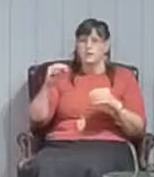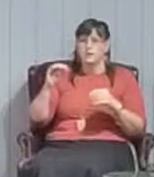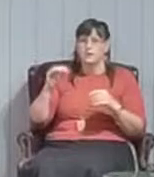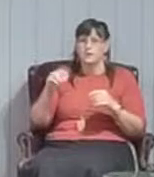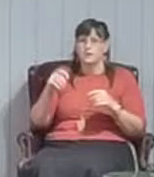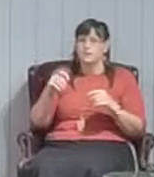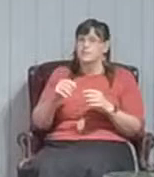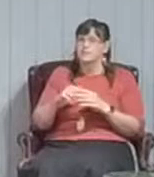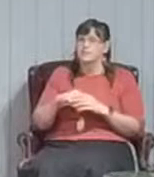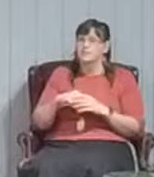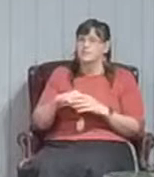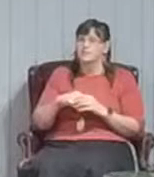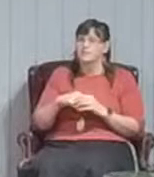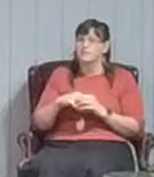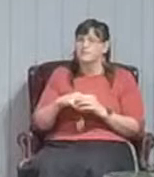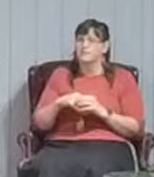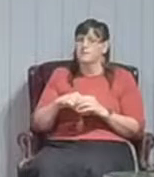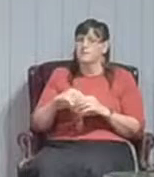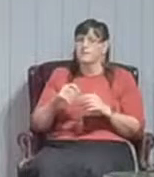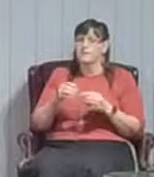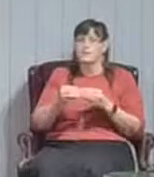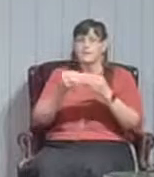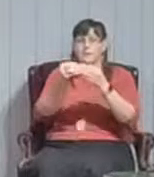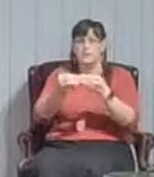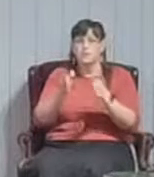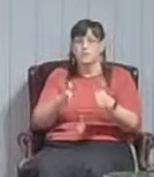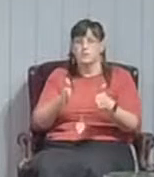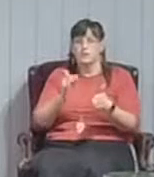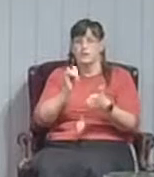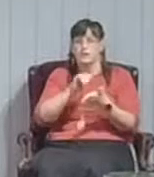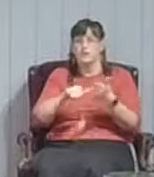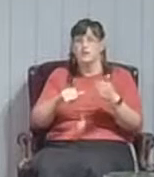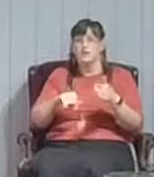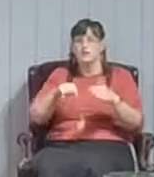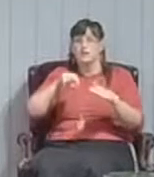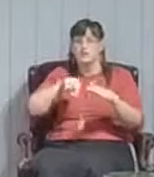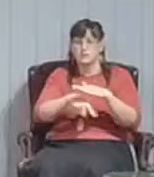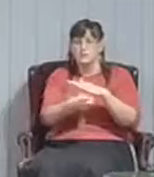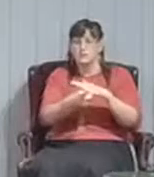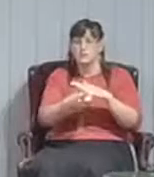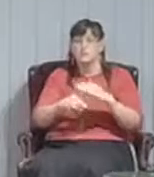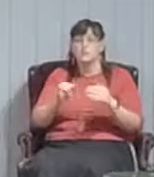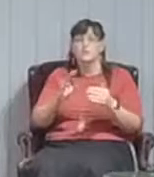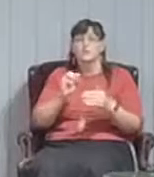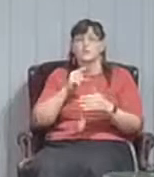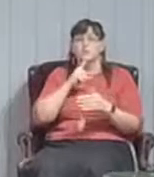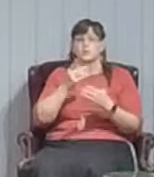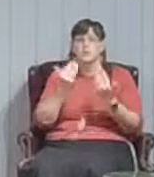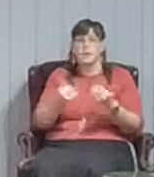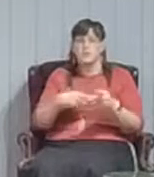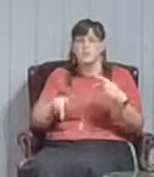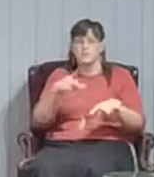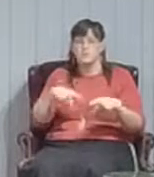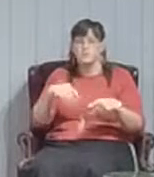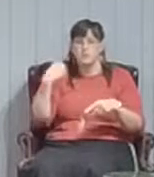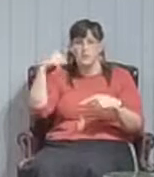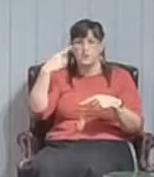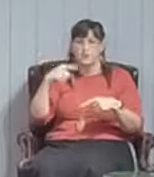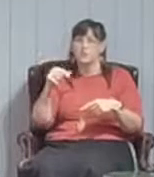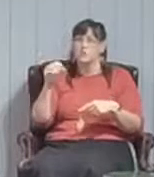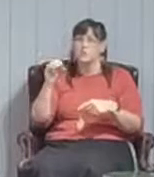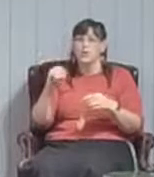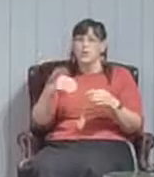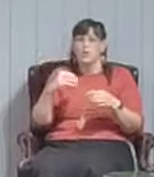in the land, and so all of a sudden these poor people that are in Jerusalem, they're thinking, oh no, now Nebuchadnezzar is going to come back and get us. Because we've